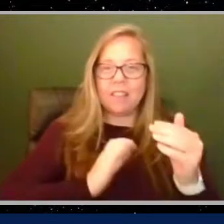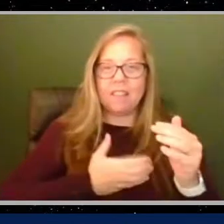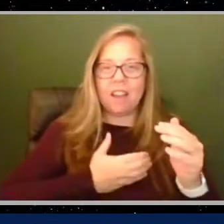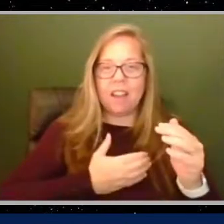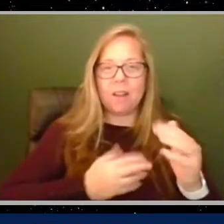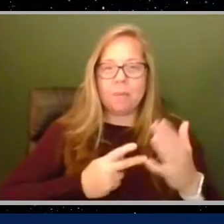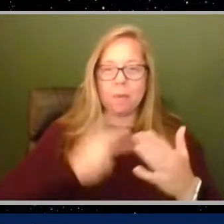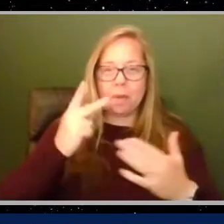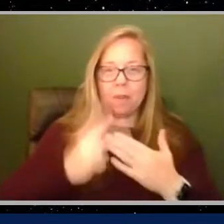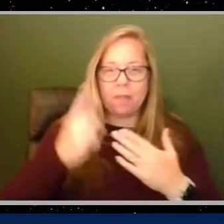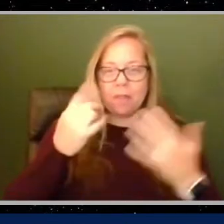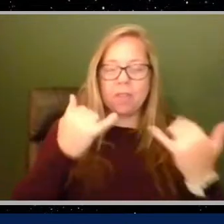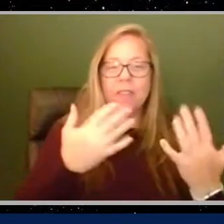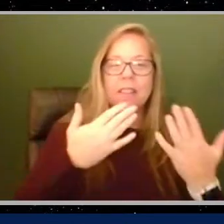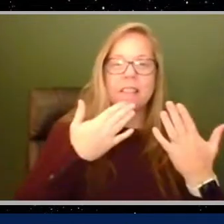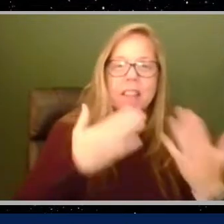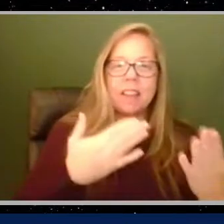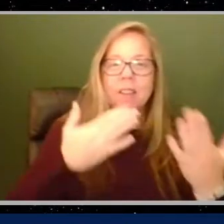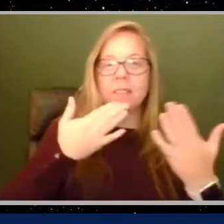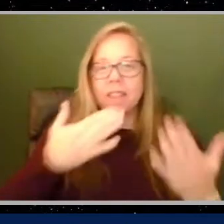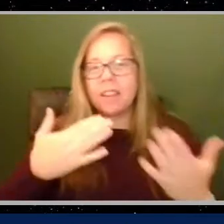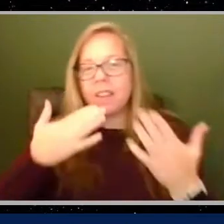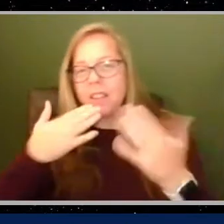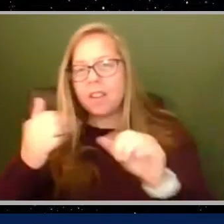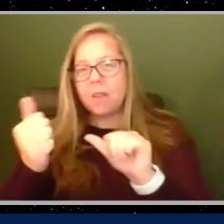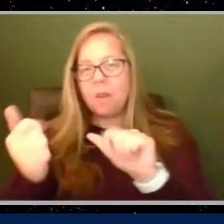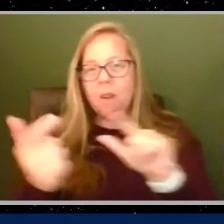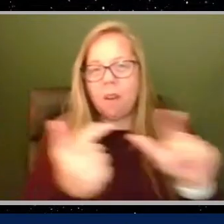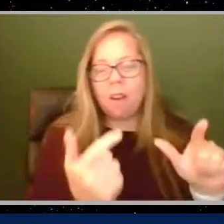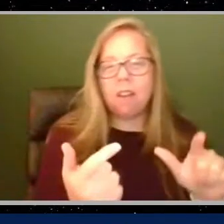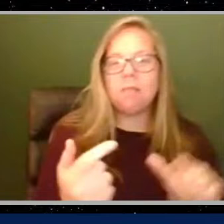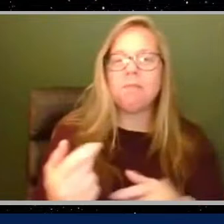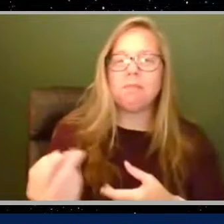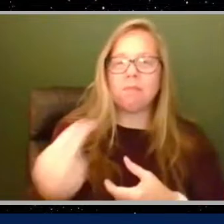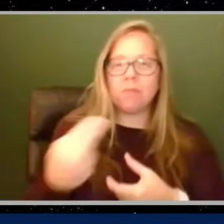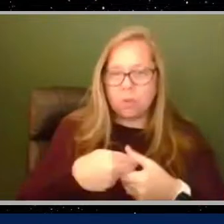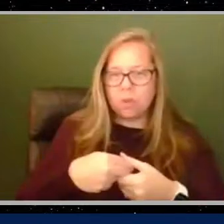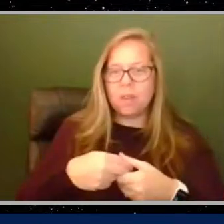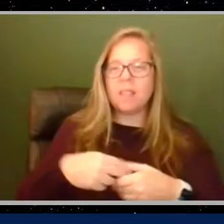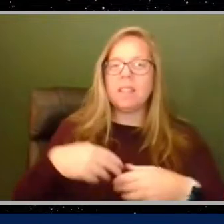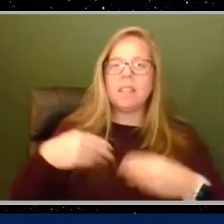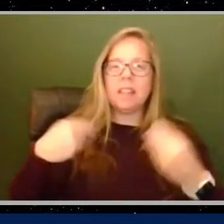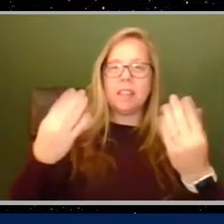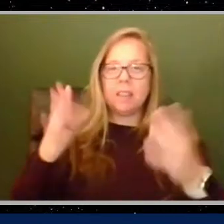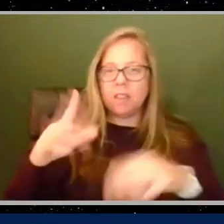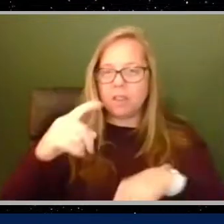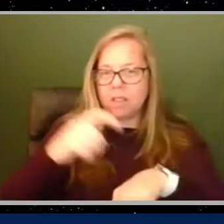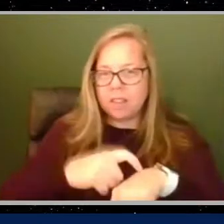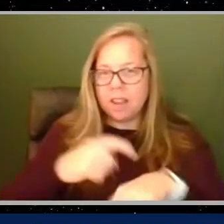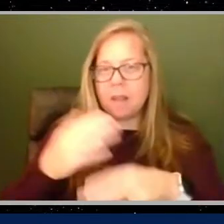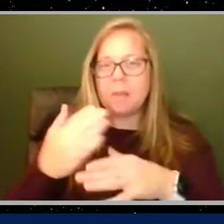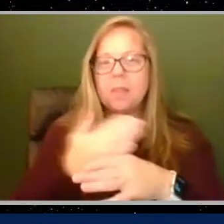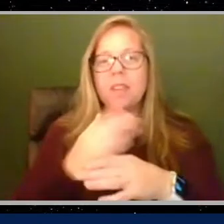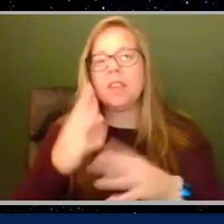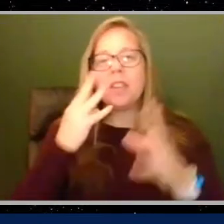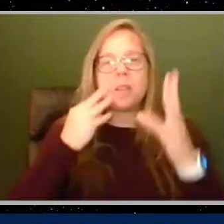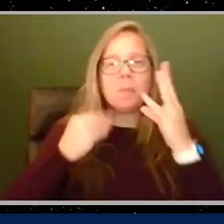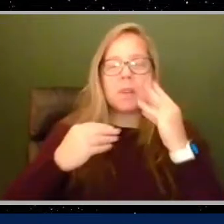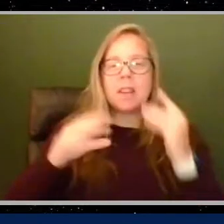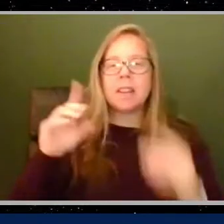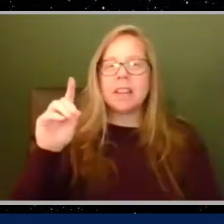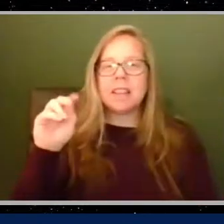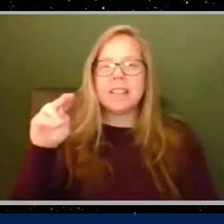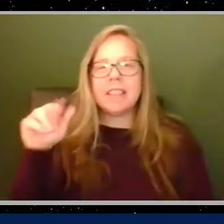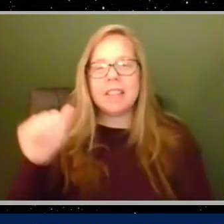Sawyer, again, thank you so much for taking time out of your weekends here to share with us your experiences. Dina, I really want to